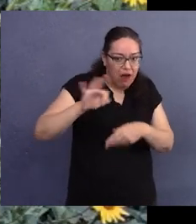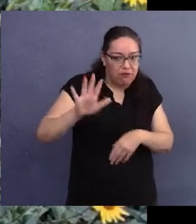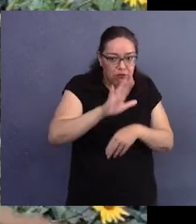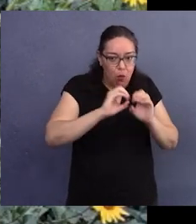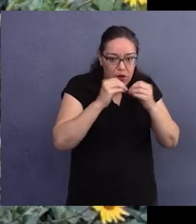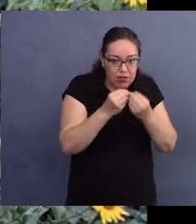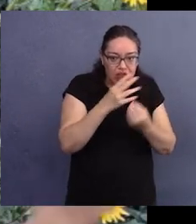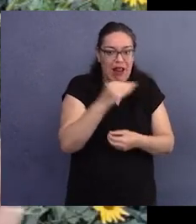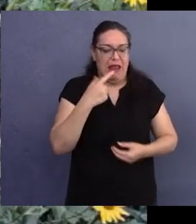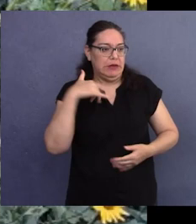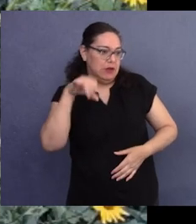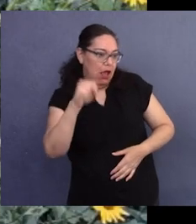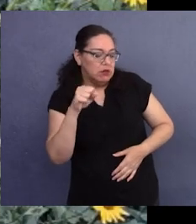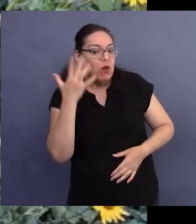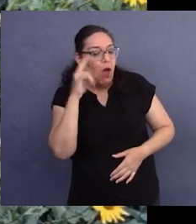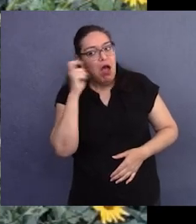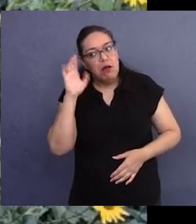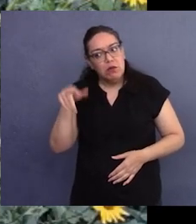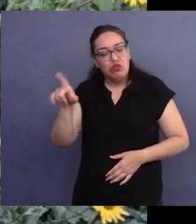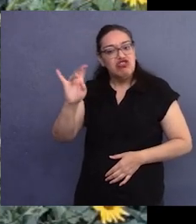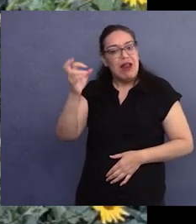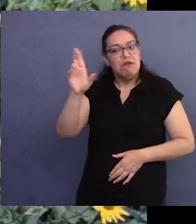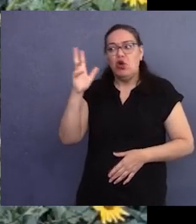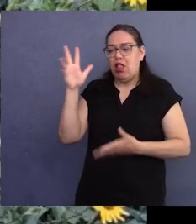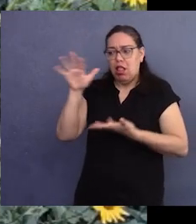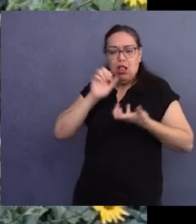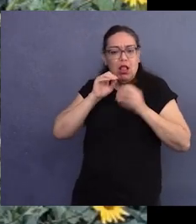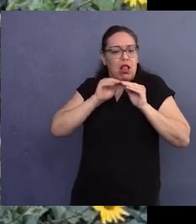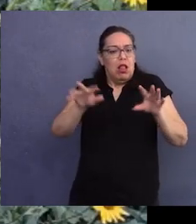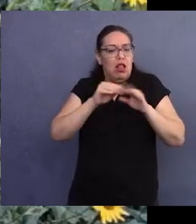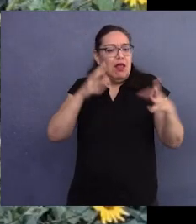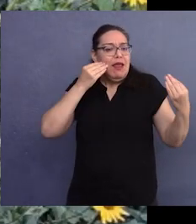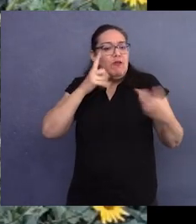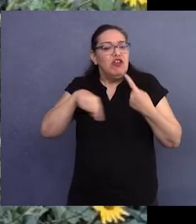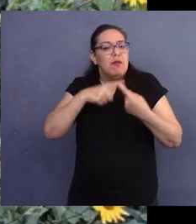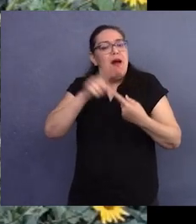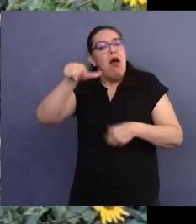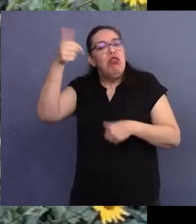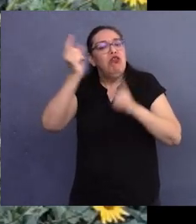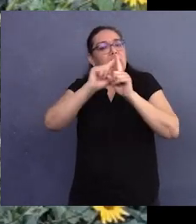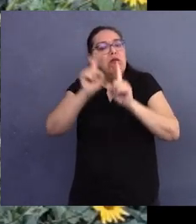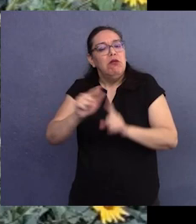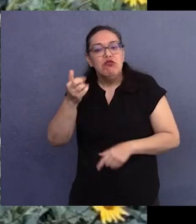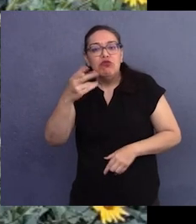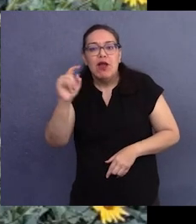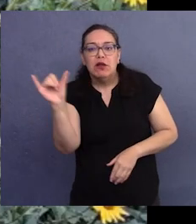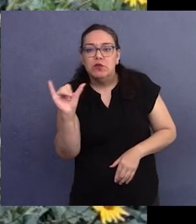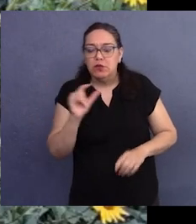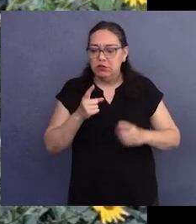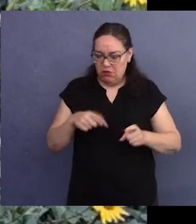and Jennifer, I know, gets information out on other grants. But I saw some interesting groups and different,